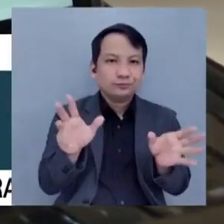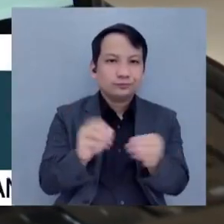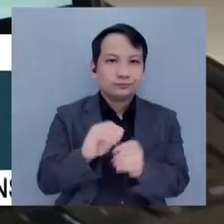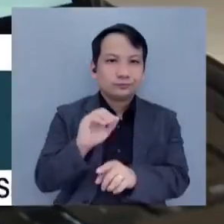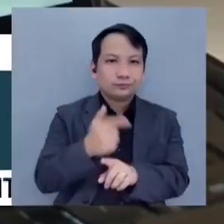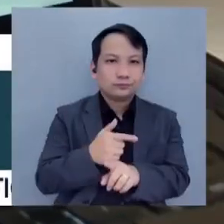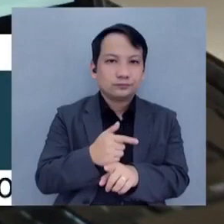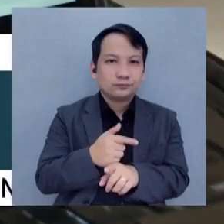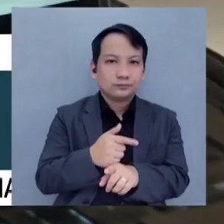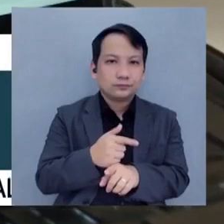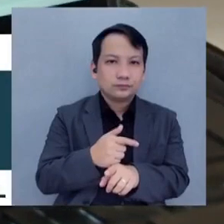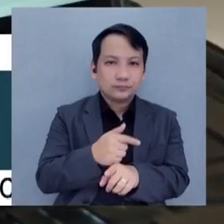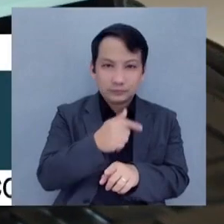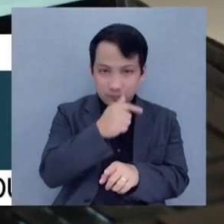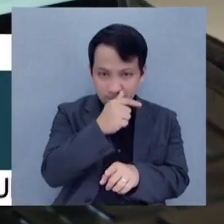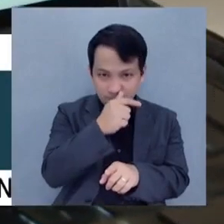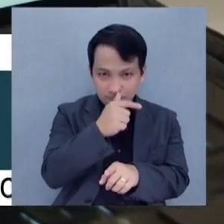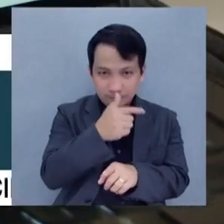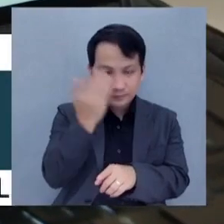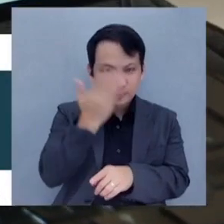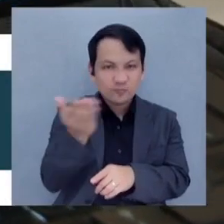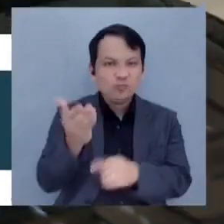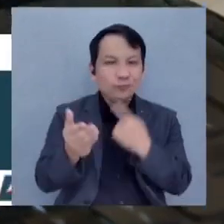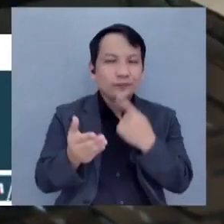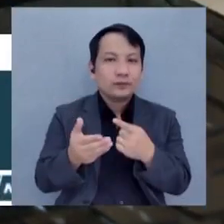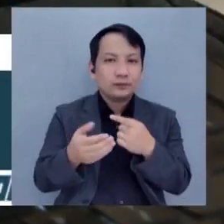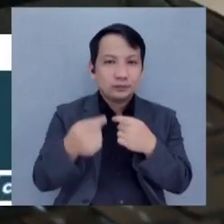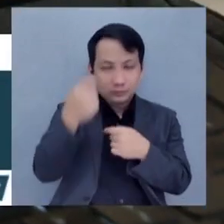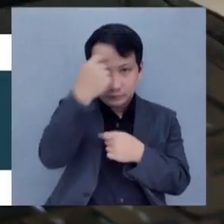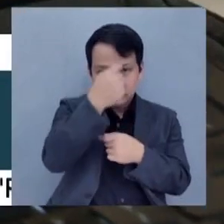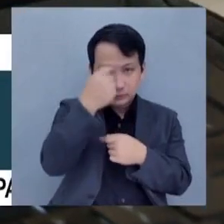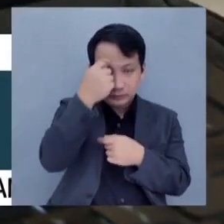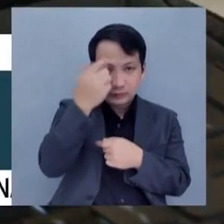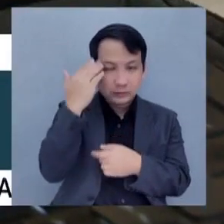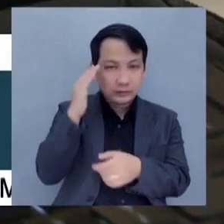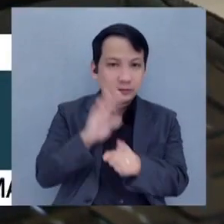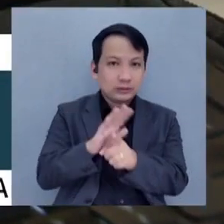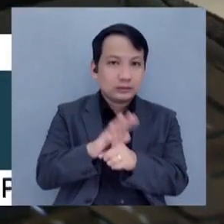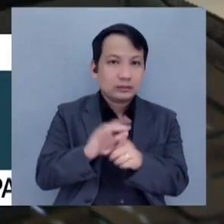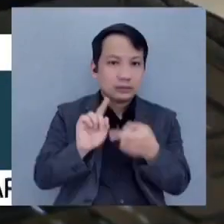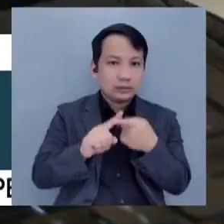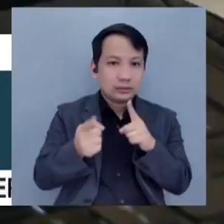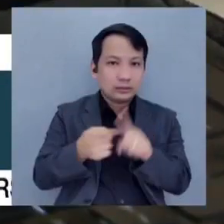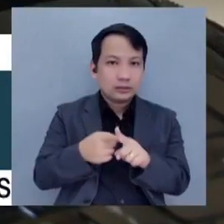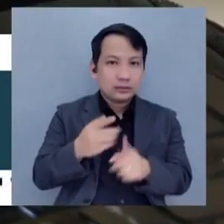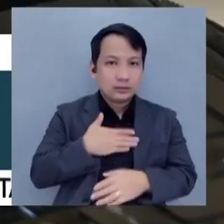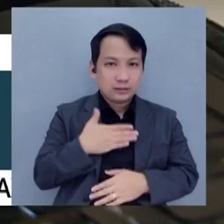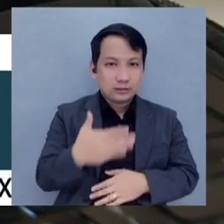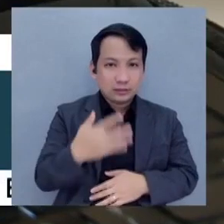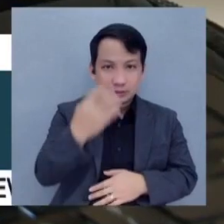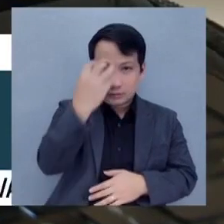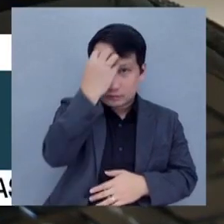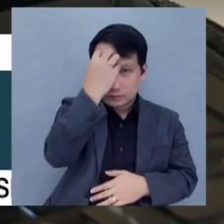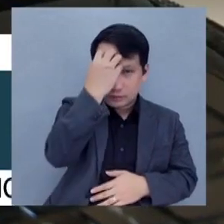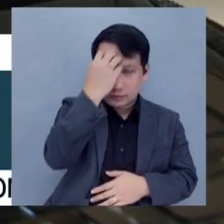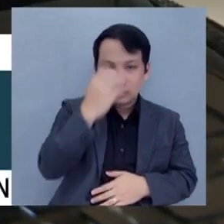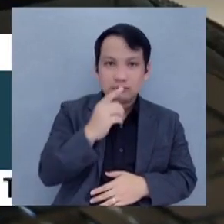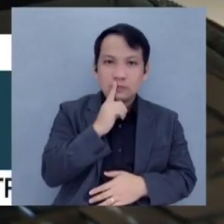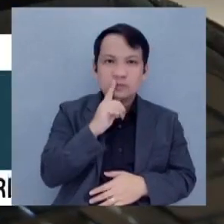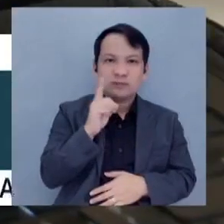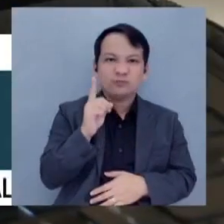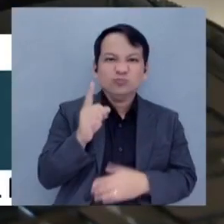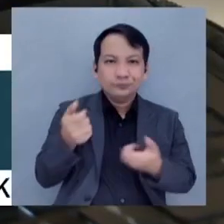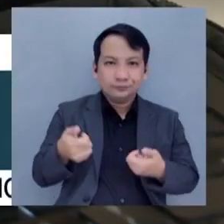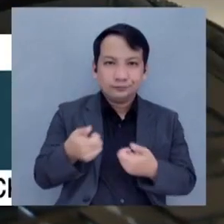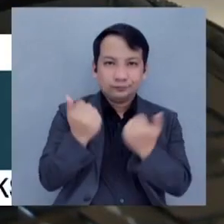29, 2023, nagpahanap ako sa kaibigan kong tattoo artist, noong meron ba siyang kaibigan na willing magtatattoo sa loob. Noong may sasabak sa challenge,